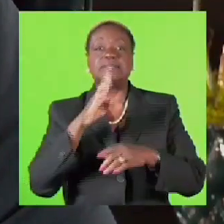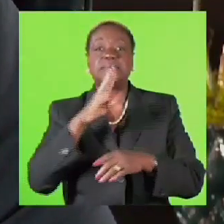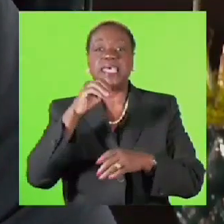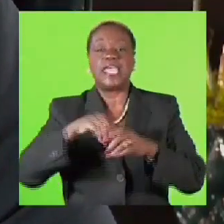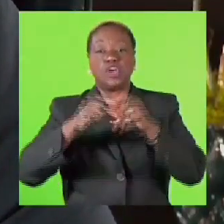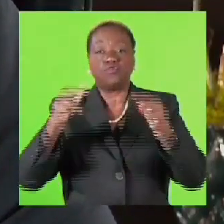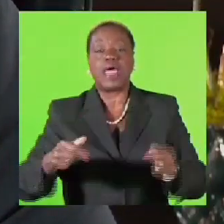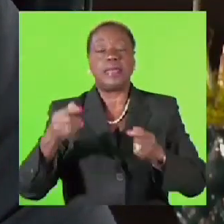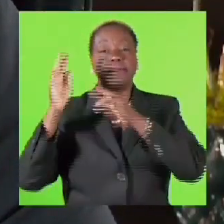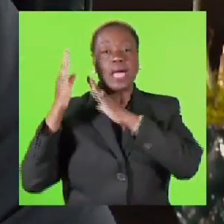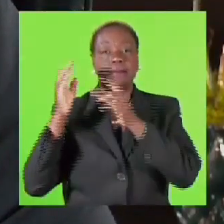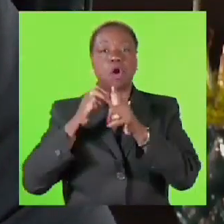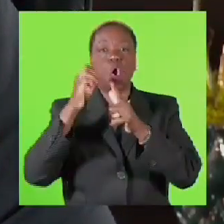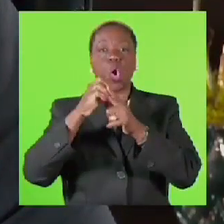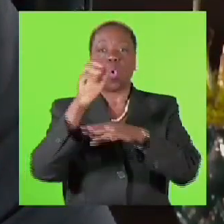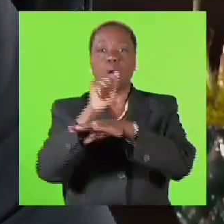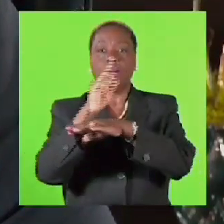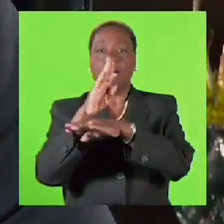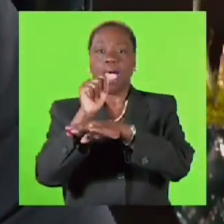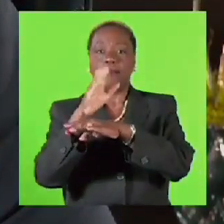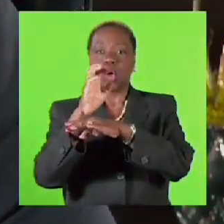Grand Bahama or Abaco.